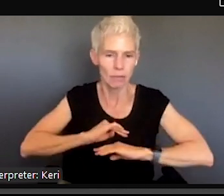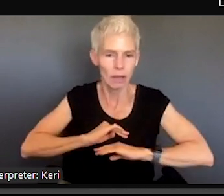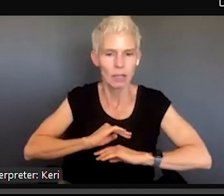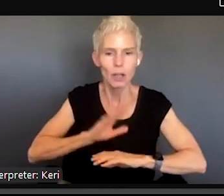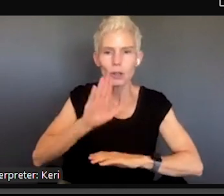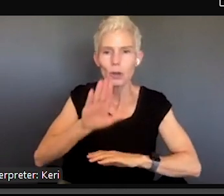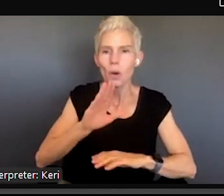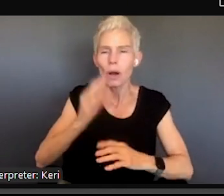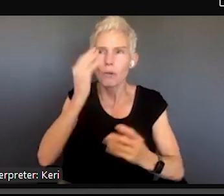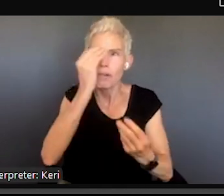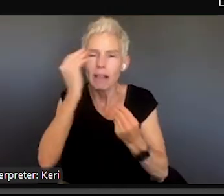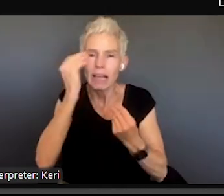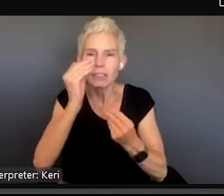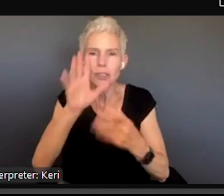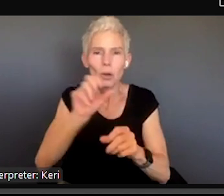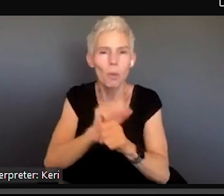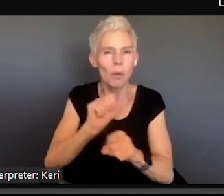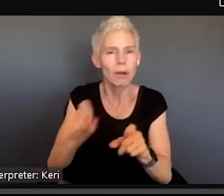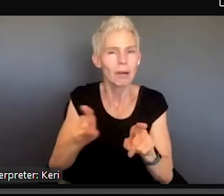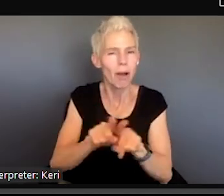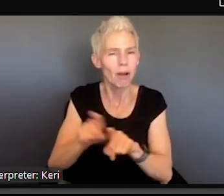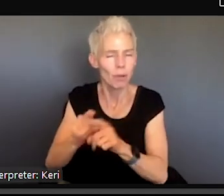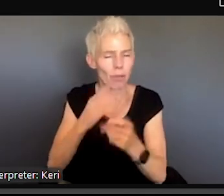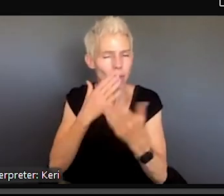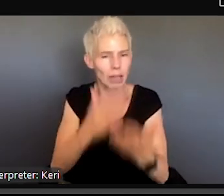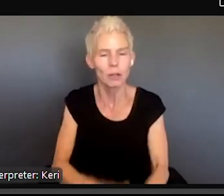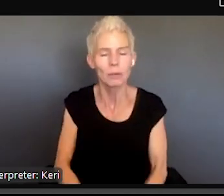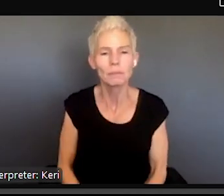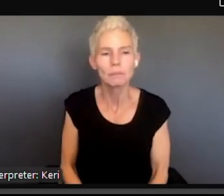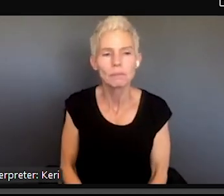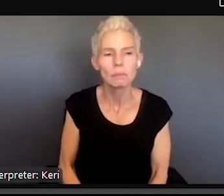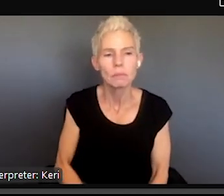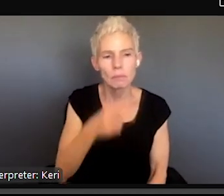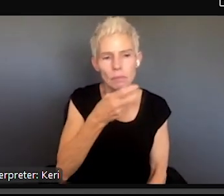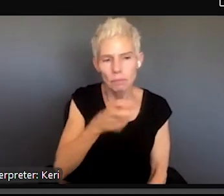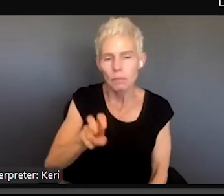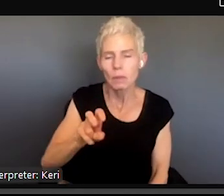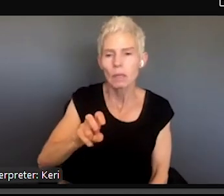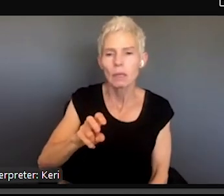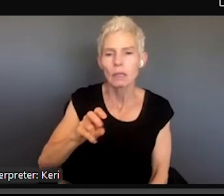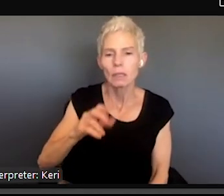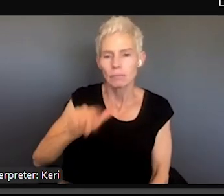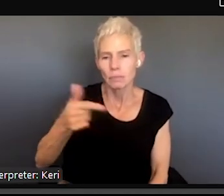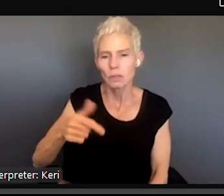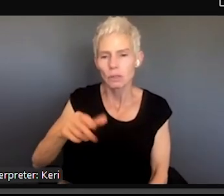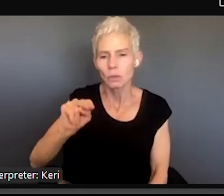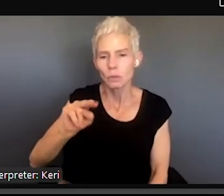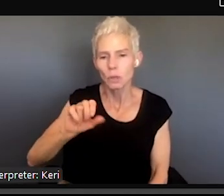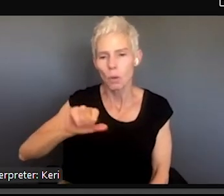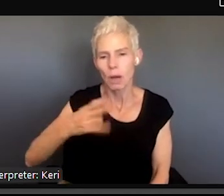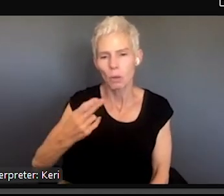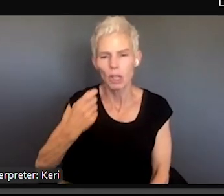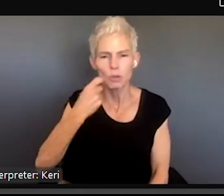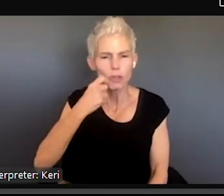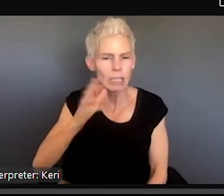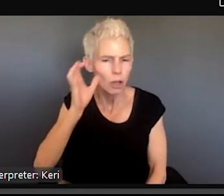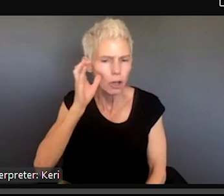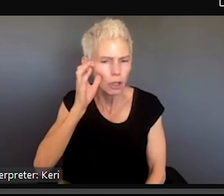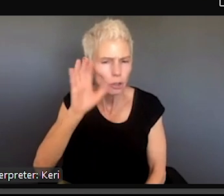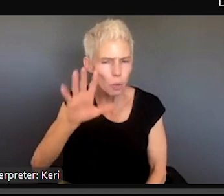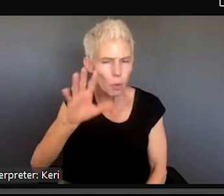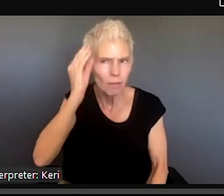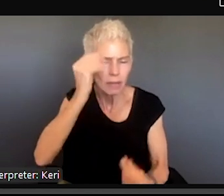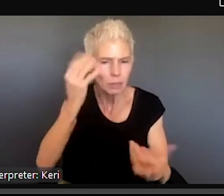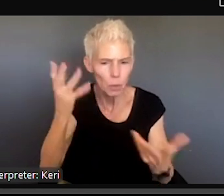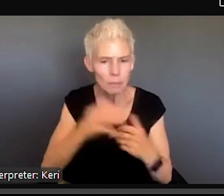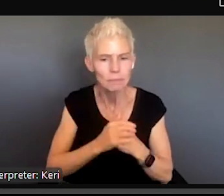Kayla. Thank you. Now I'm going to pass to you, Noah, for your reflections on what you just heard.